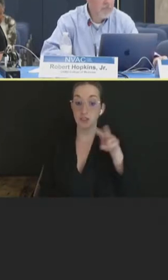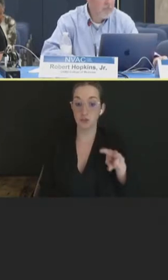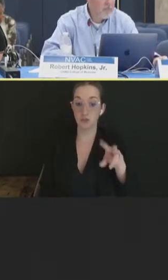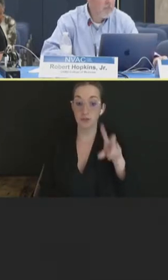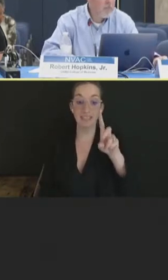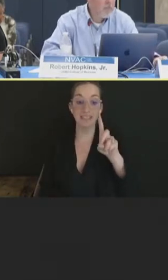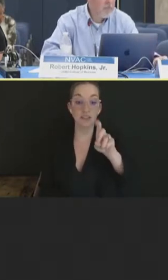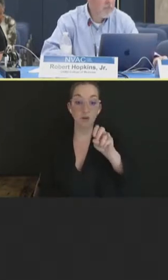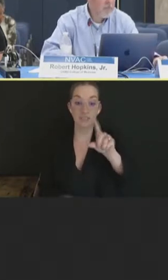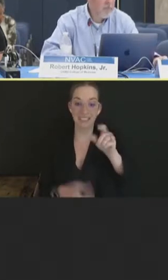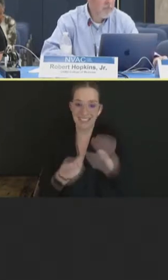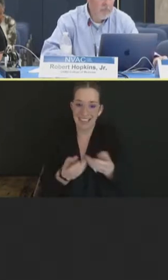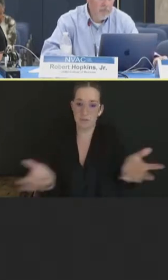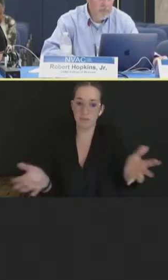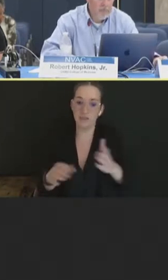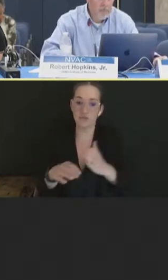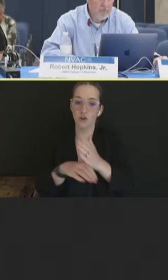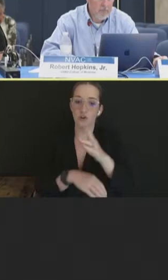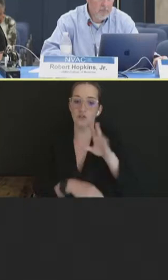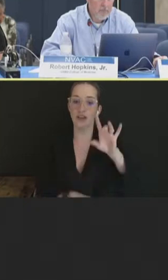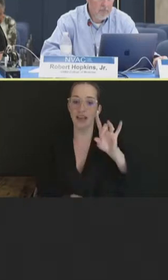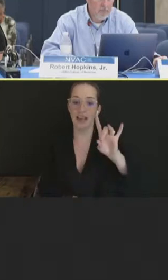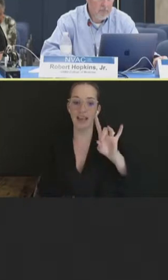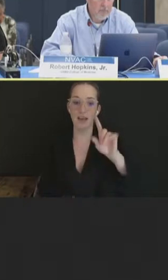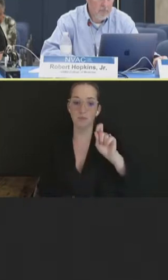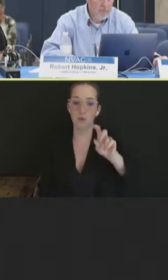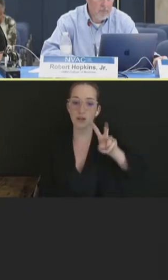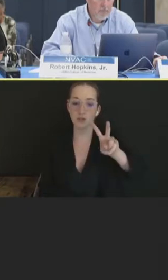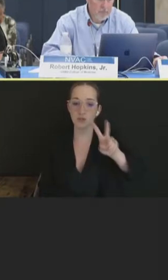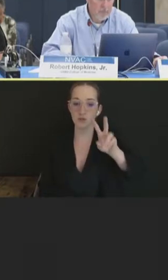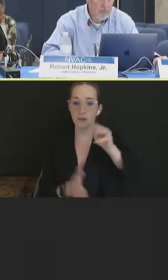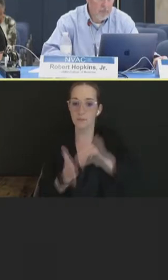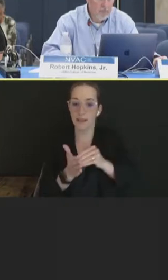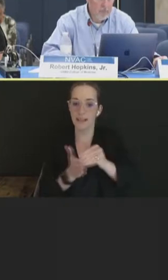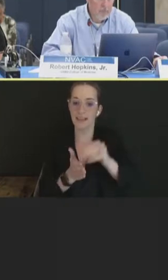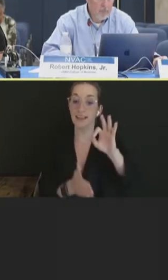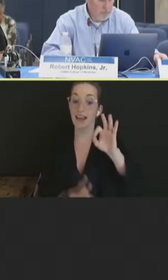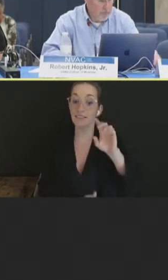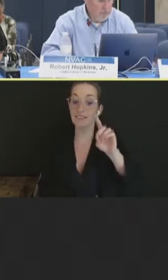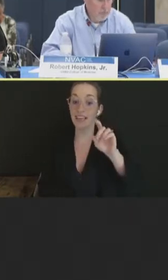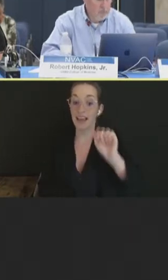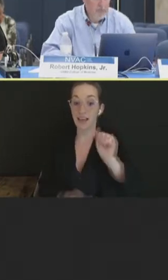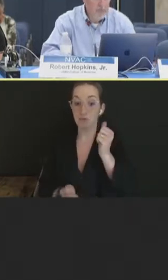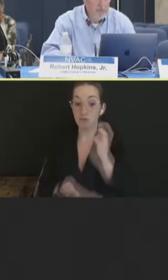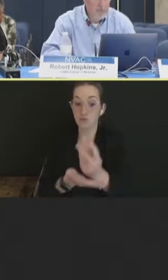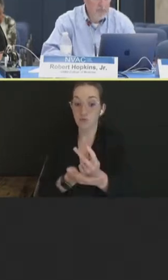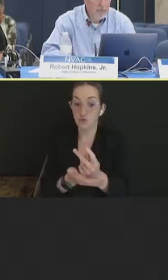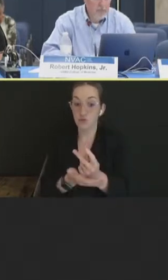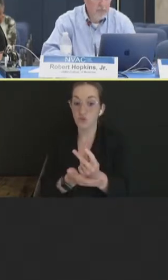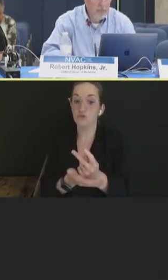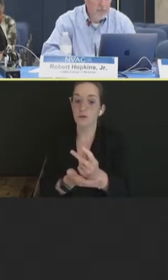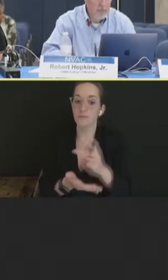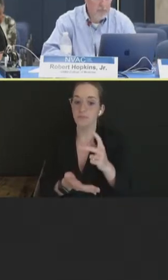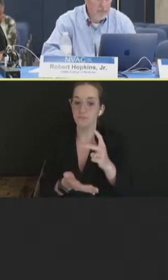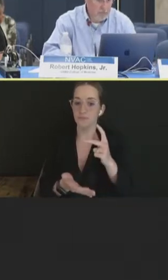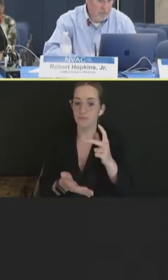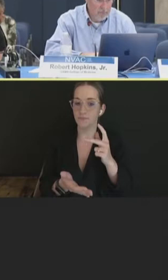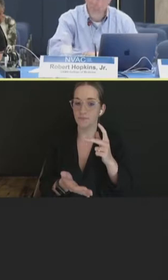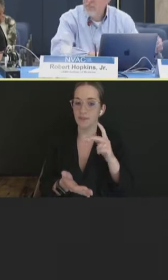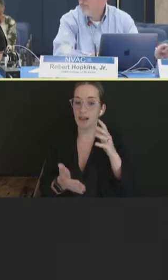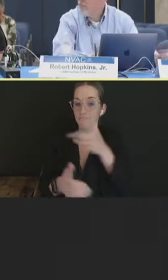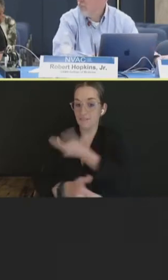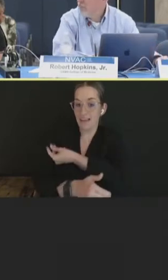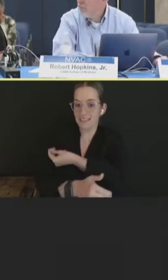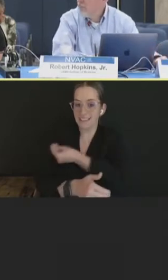8.2 million FDA-approved, authorized COVID-19 vaccines at approximately 400 immunization